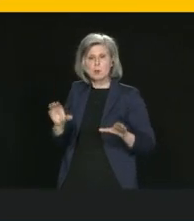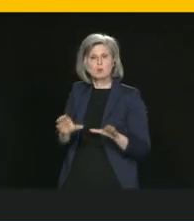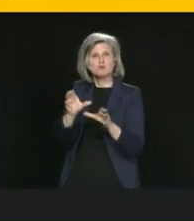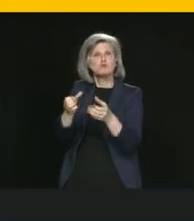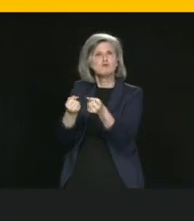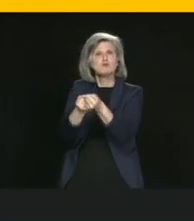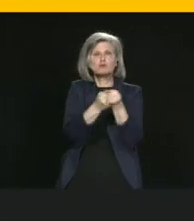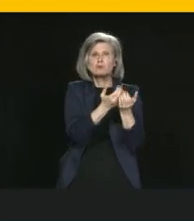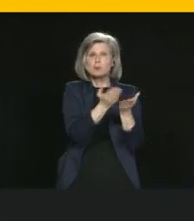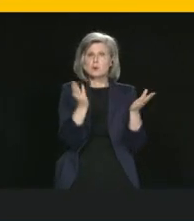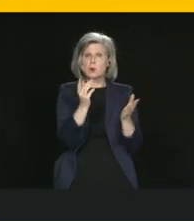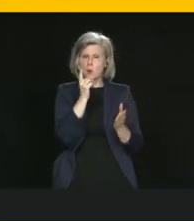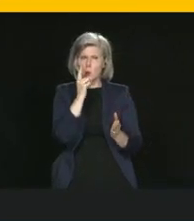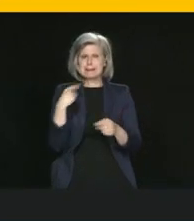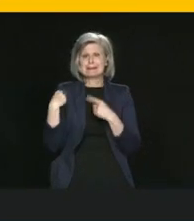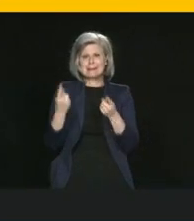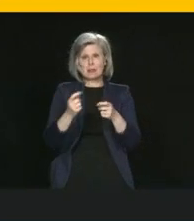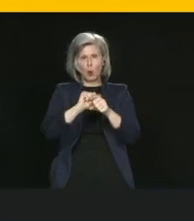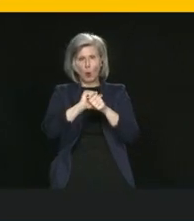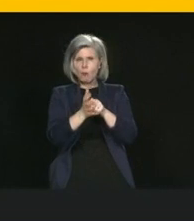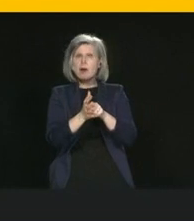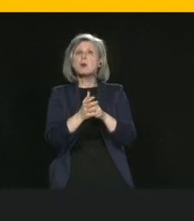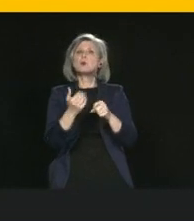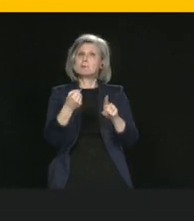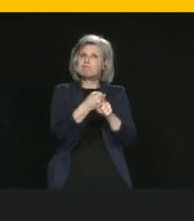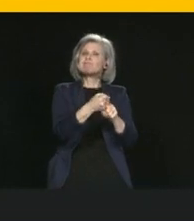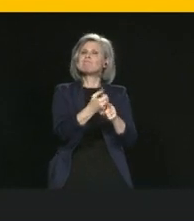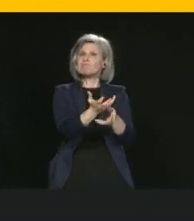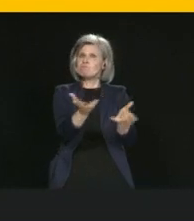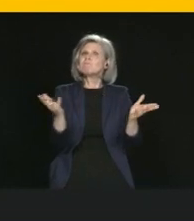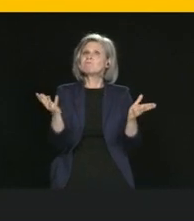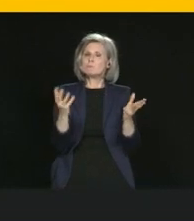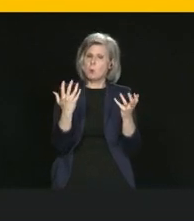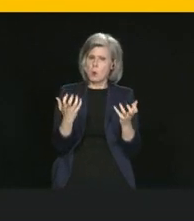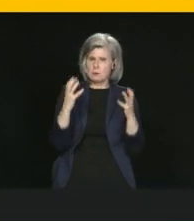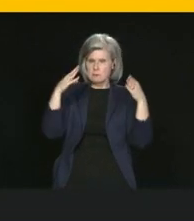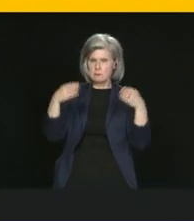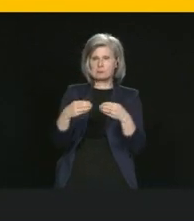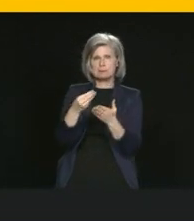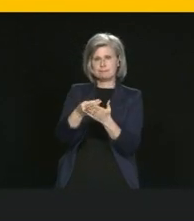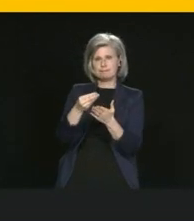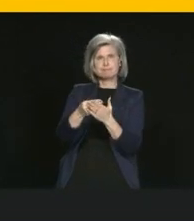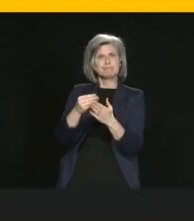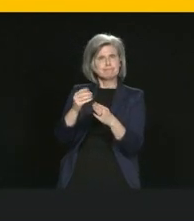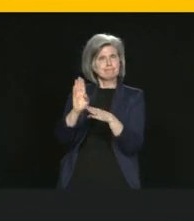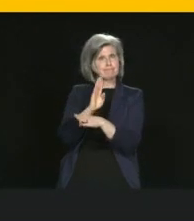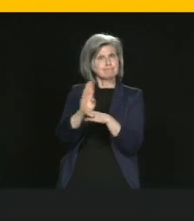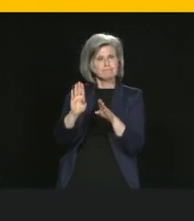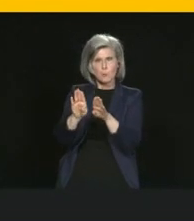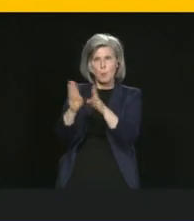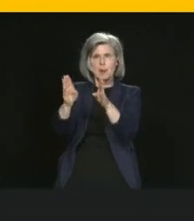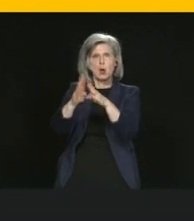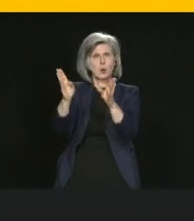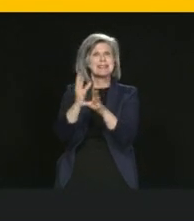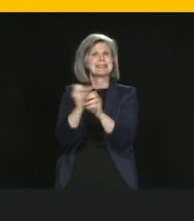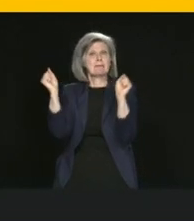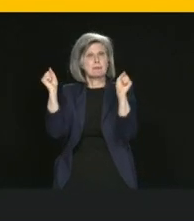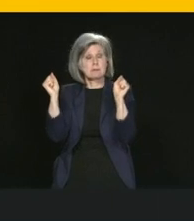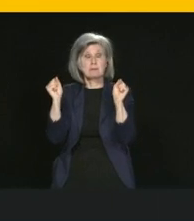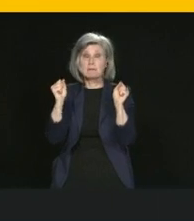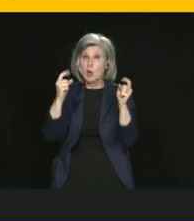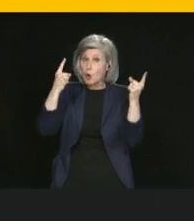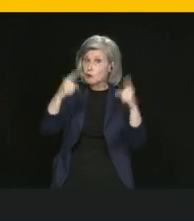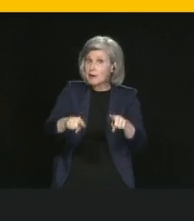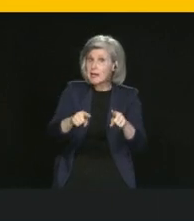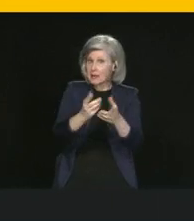and safely reopen our economy. We all know and agree that the best way to bring back the economy quickly and efficiently is by